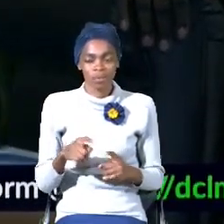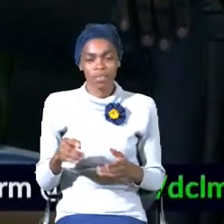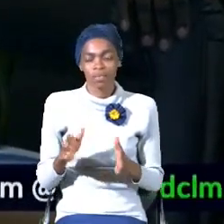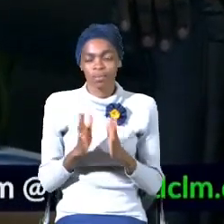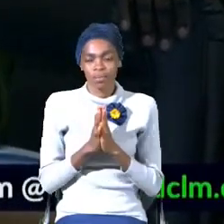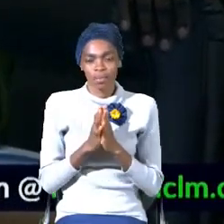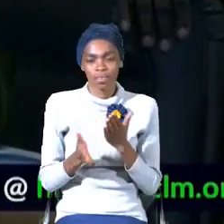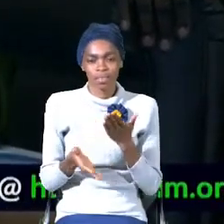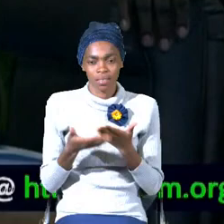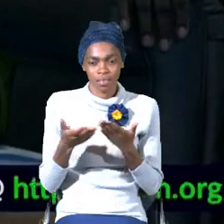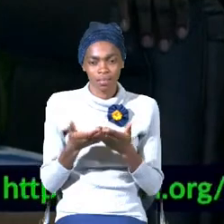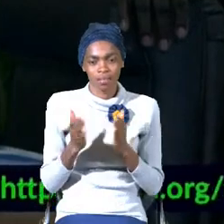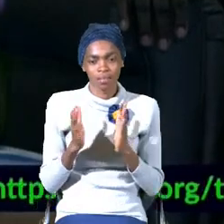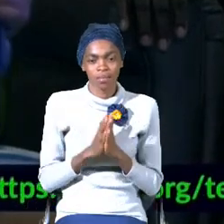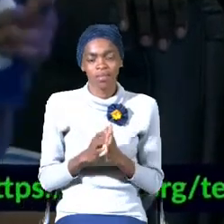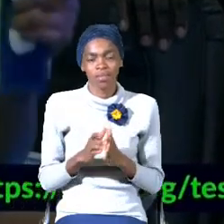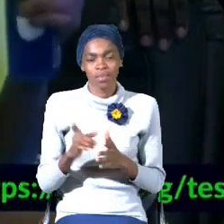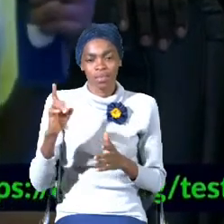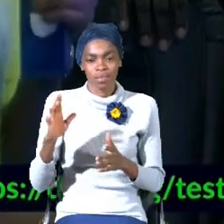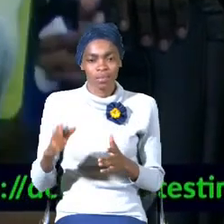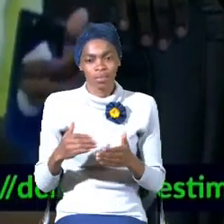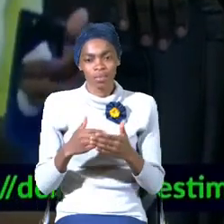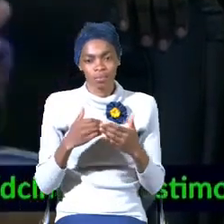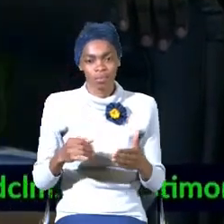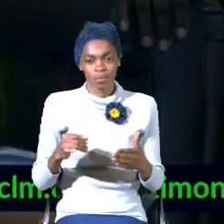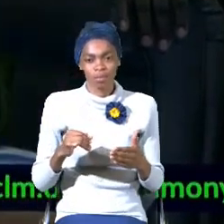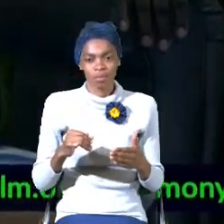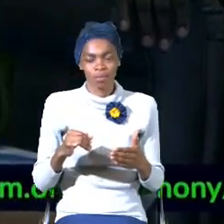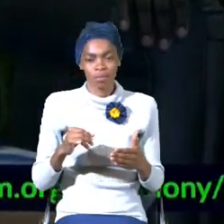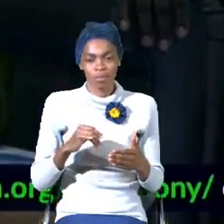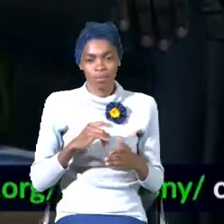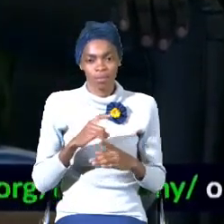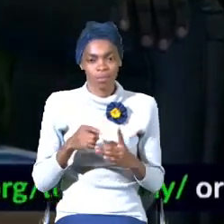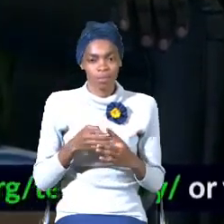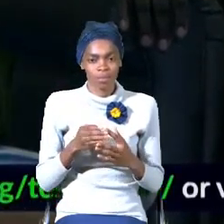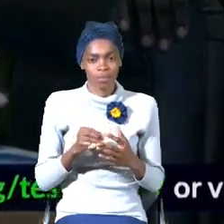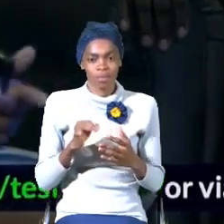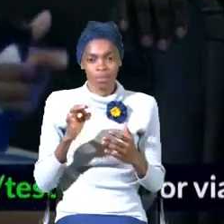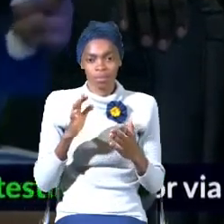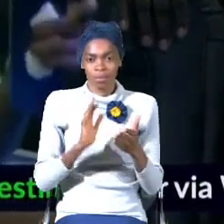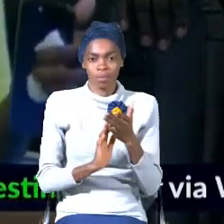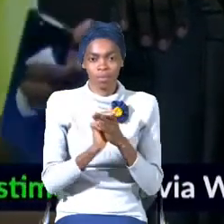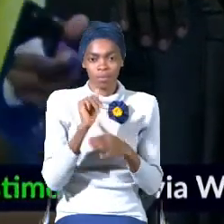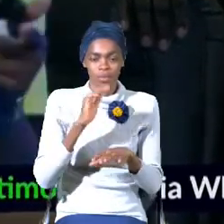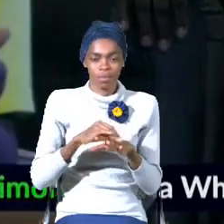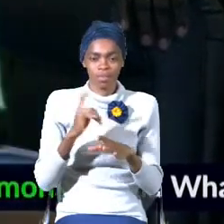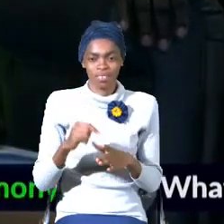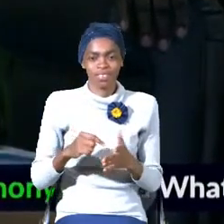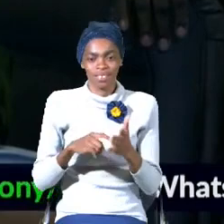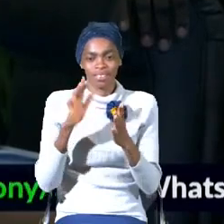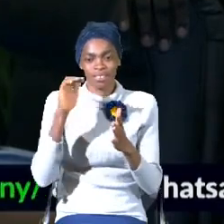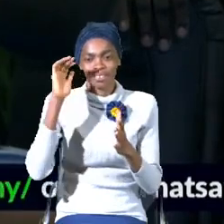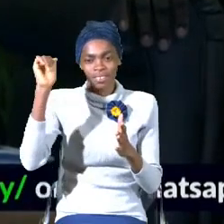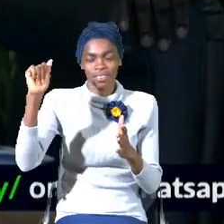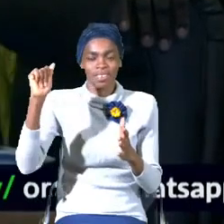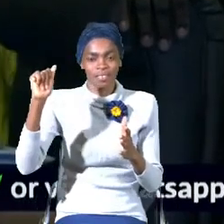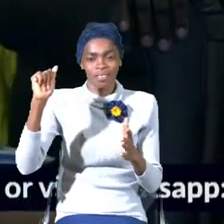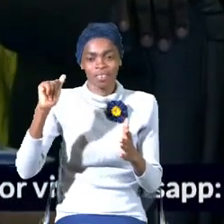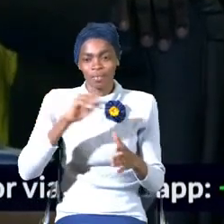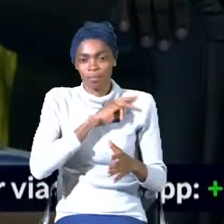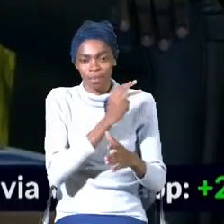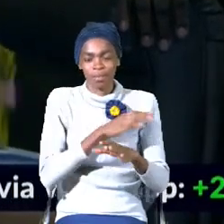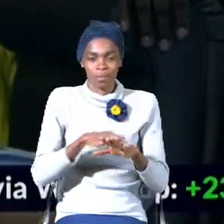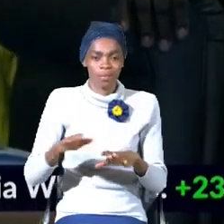that, God, the 4 years that I've been believing on you for, Lord, prove yourself mighty in my life today. And after the prayer of the man of God, yeah,